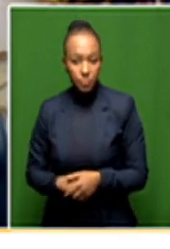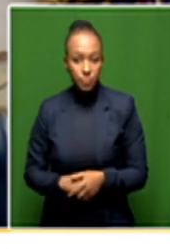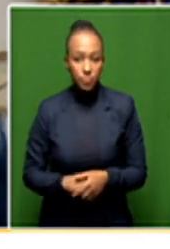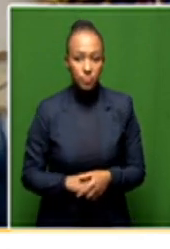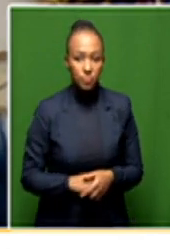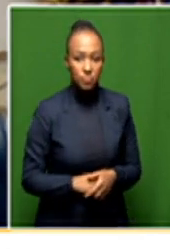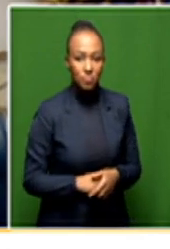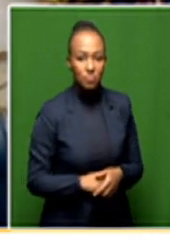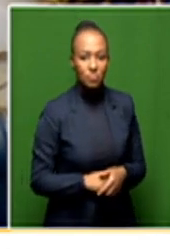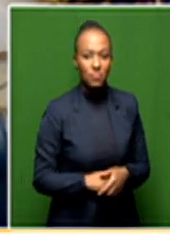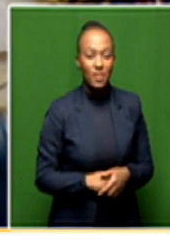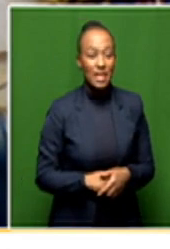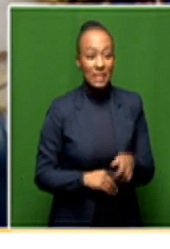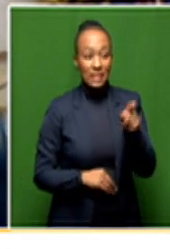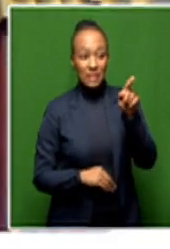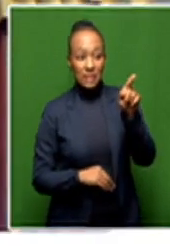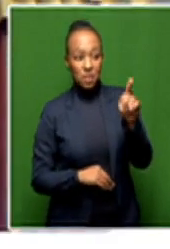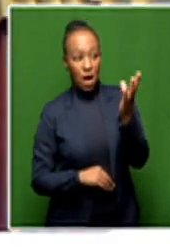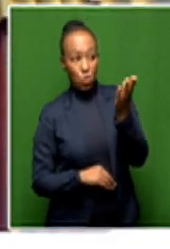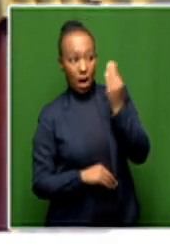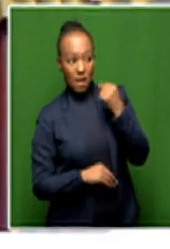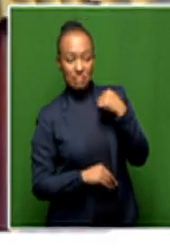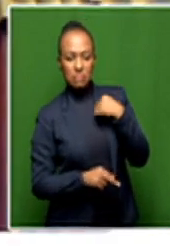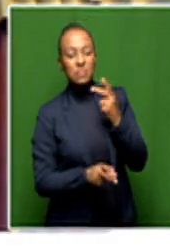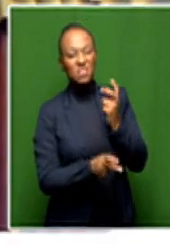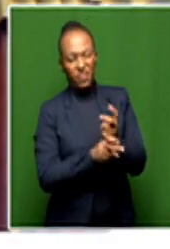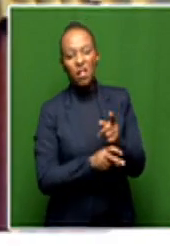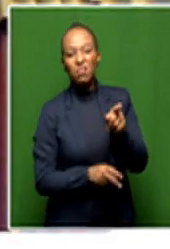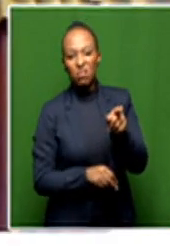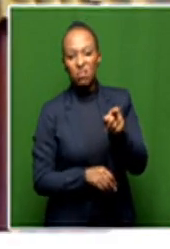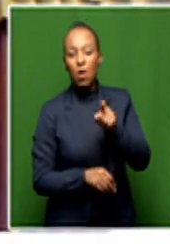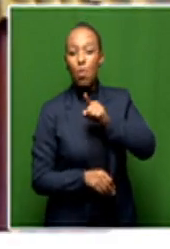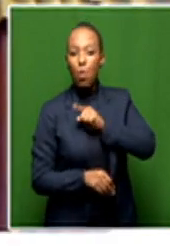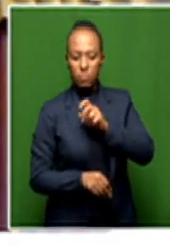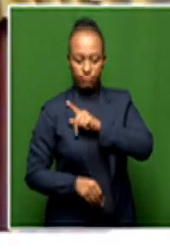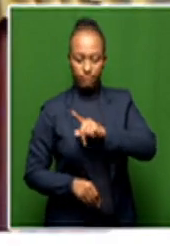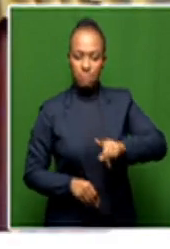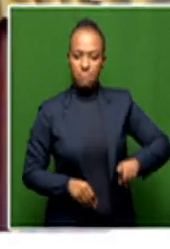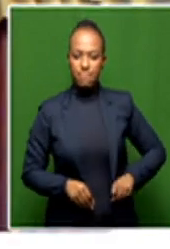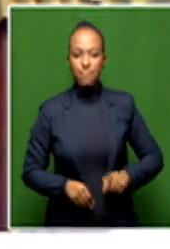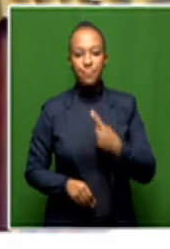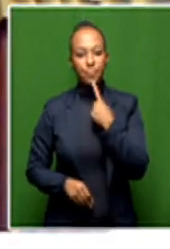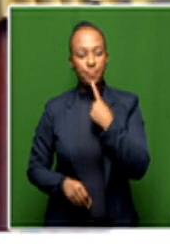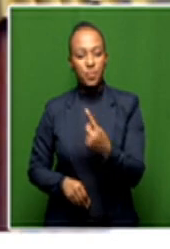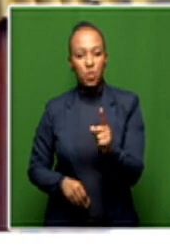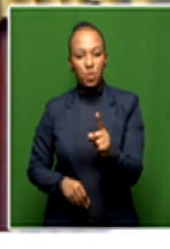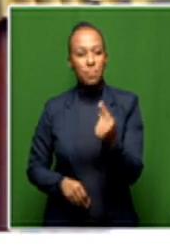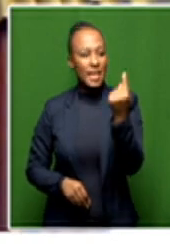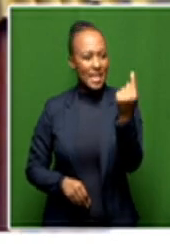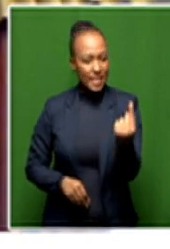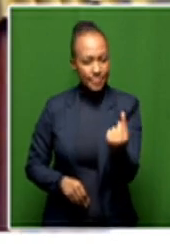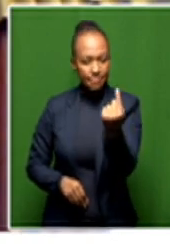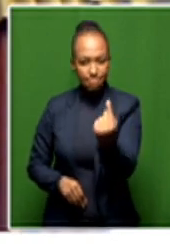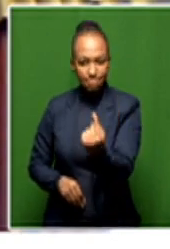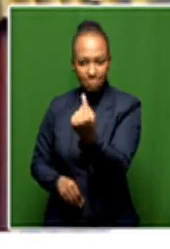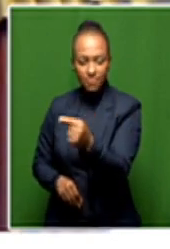That's a very, very difficult question that you're asking, because the president said that each and every one,